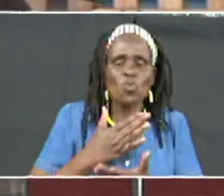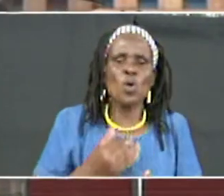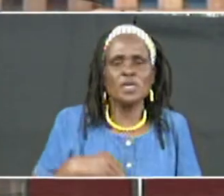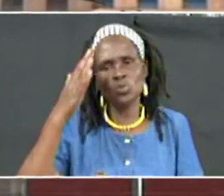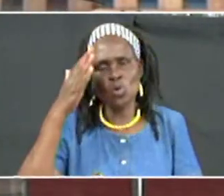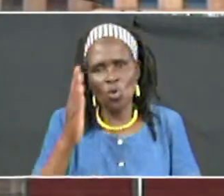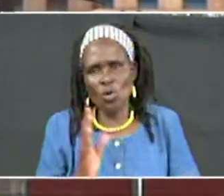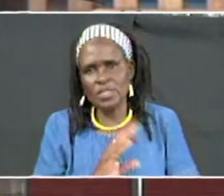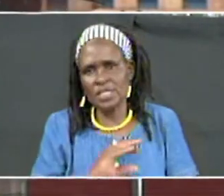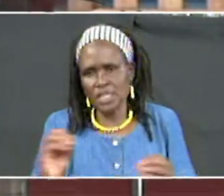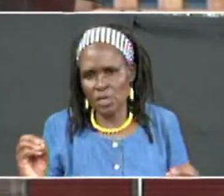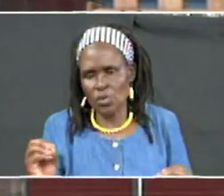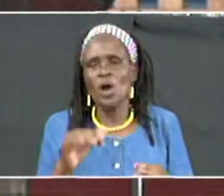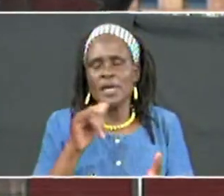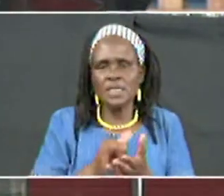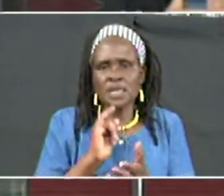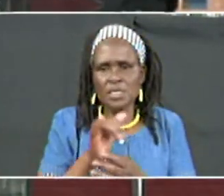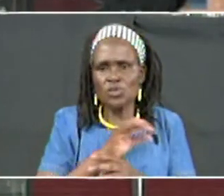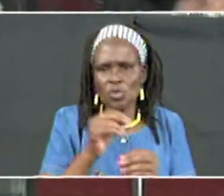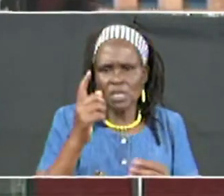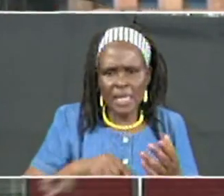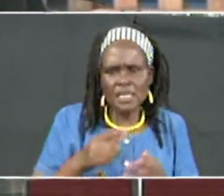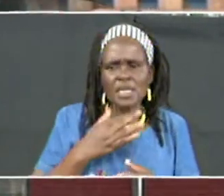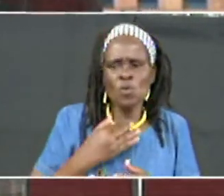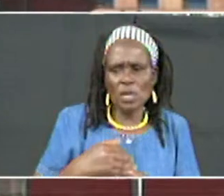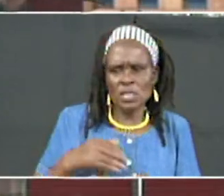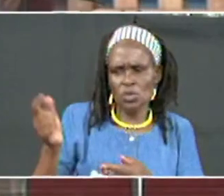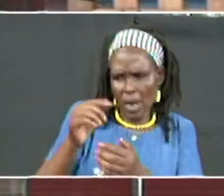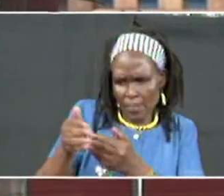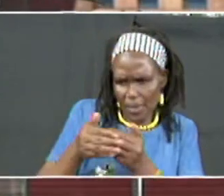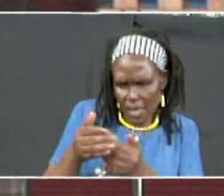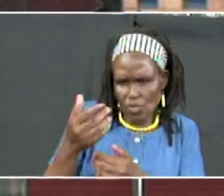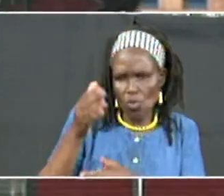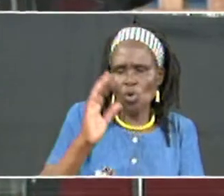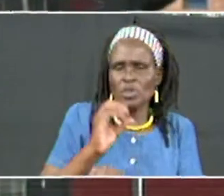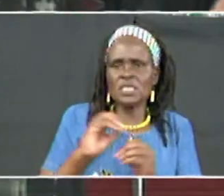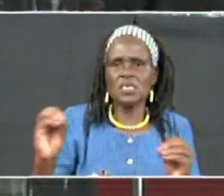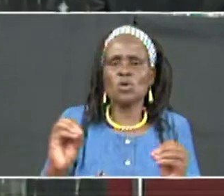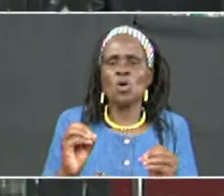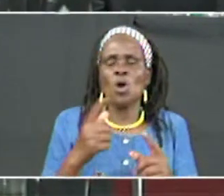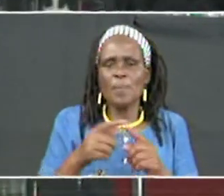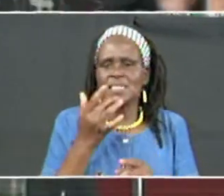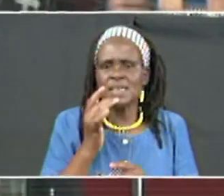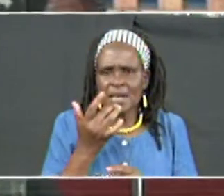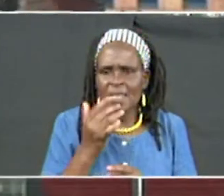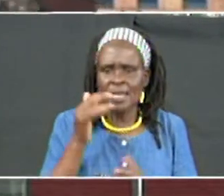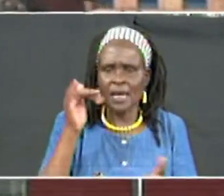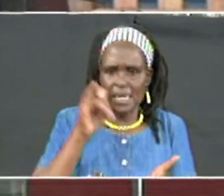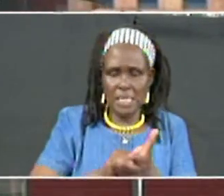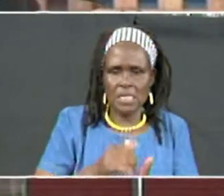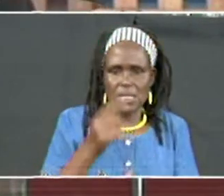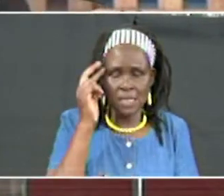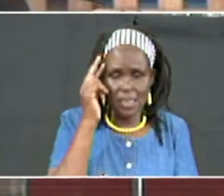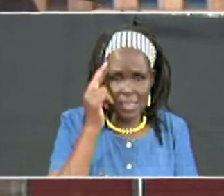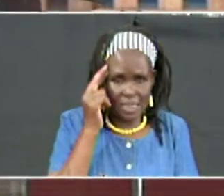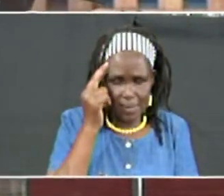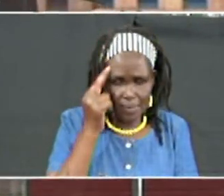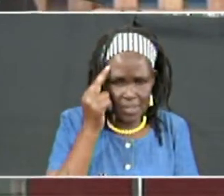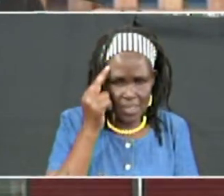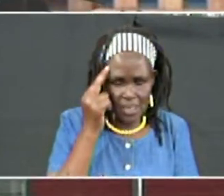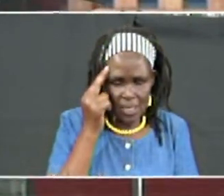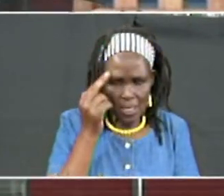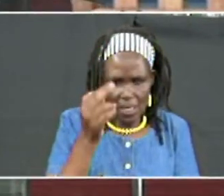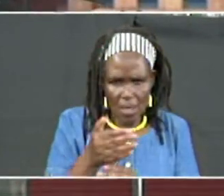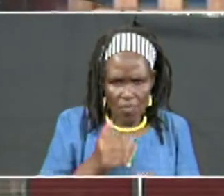not that these people delighted to draw near to God. Rather, it seemed. From the